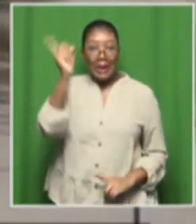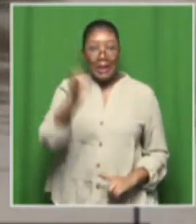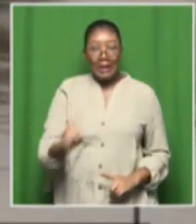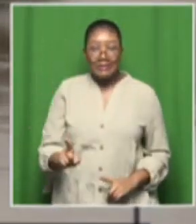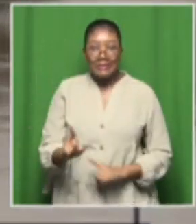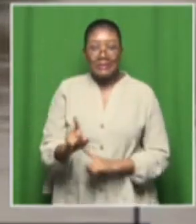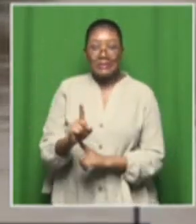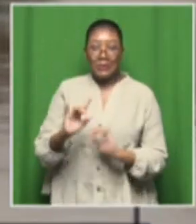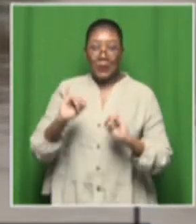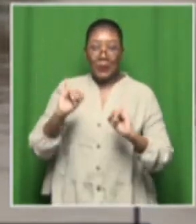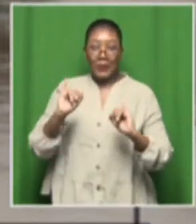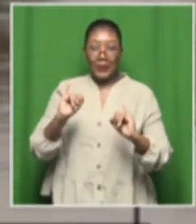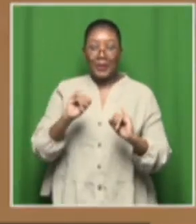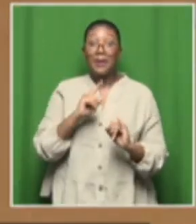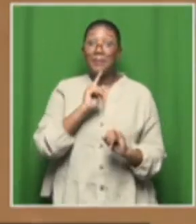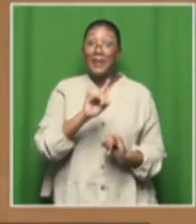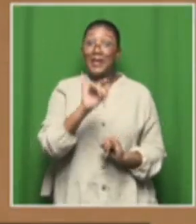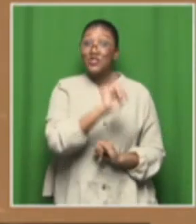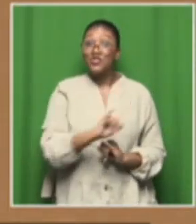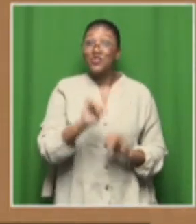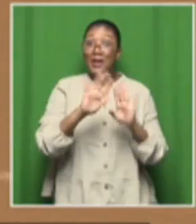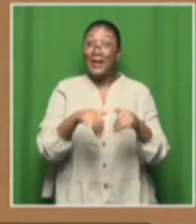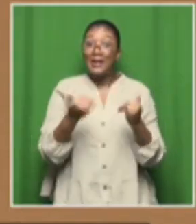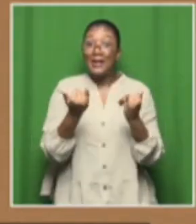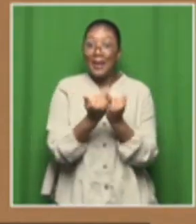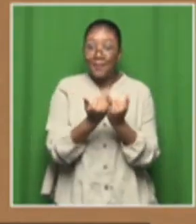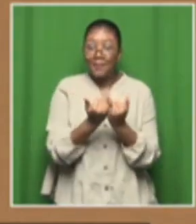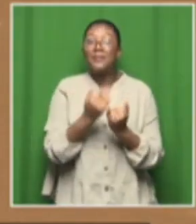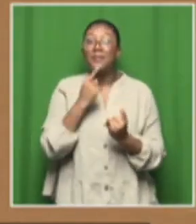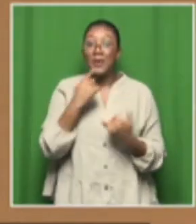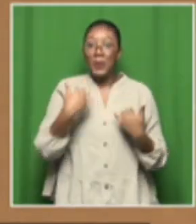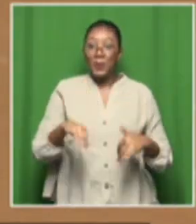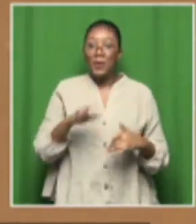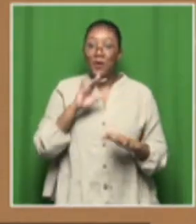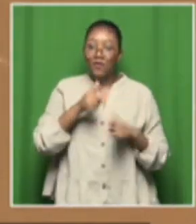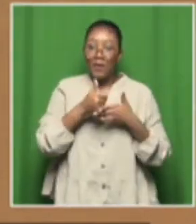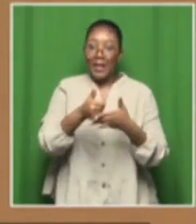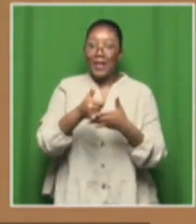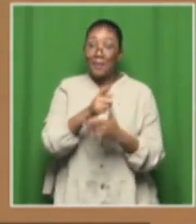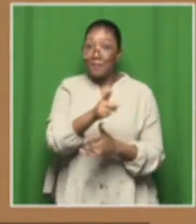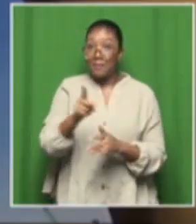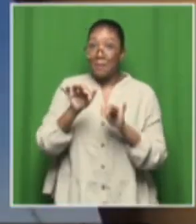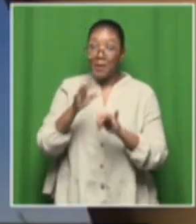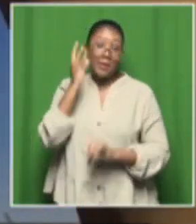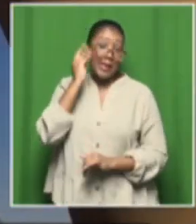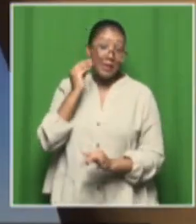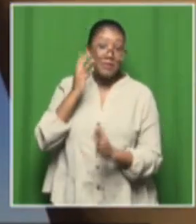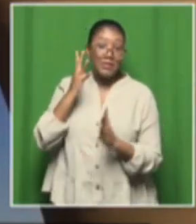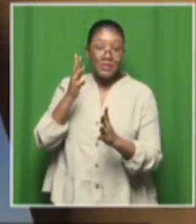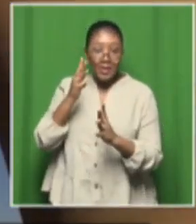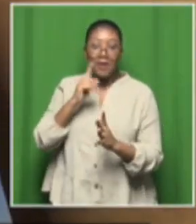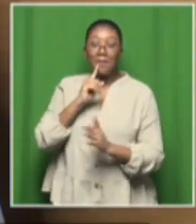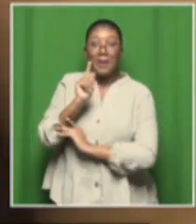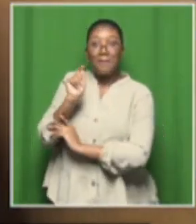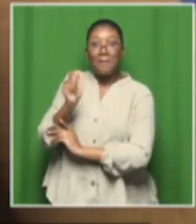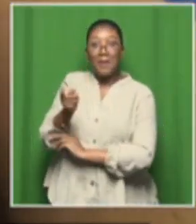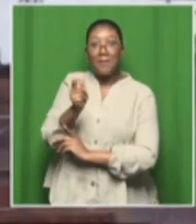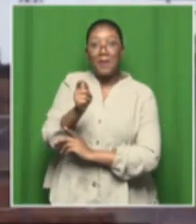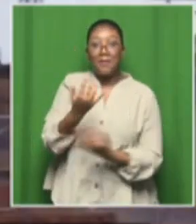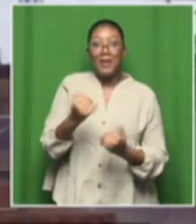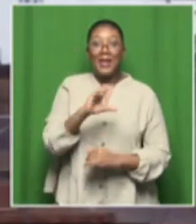Insurance companies have modified their insurance covers to accommodate such occurrences. However,